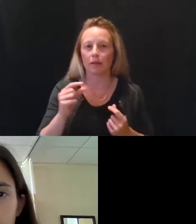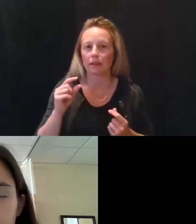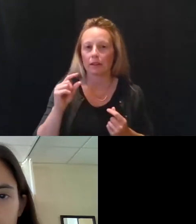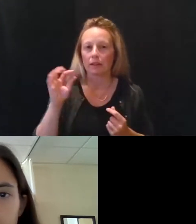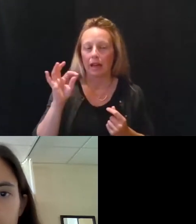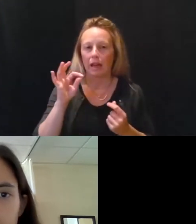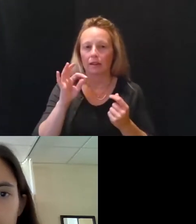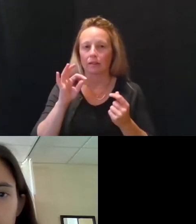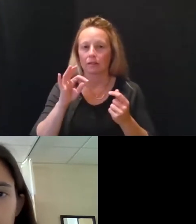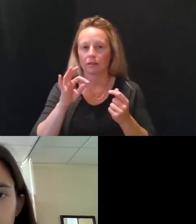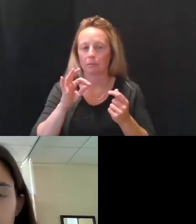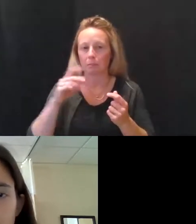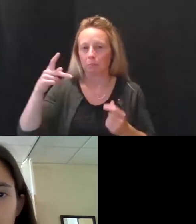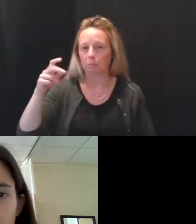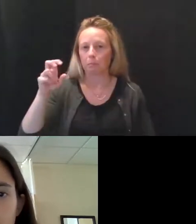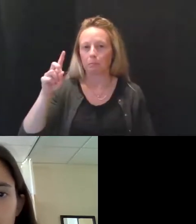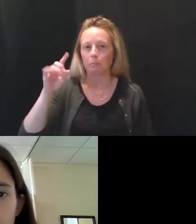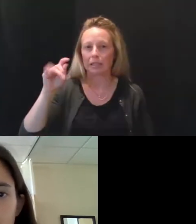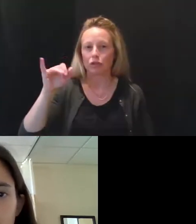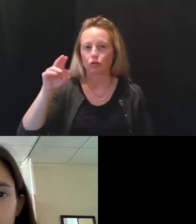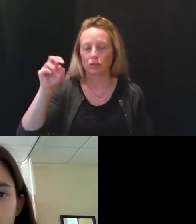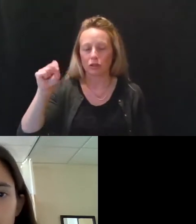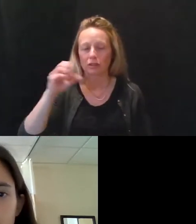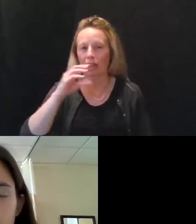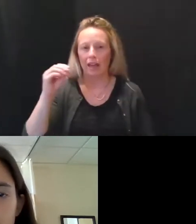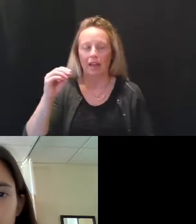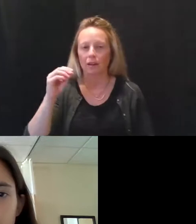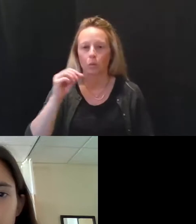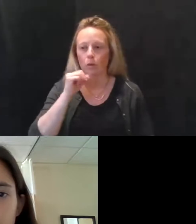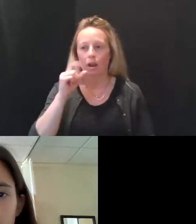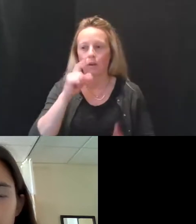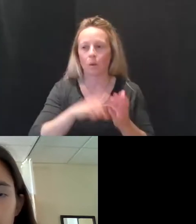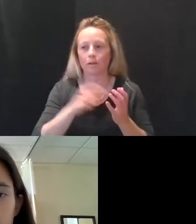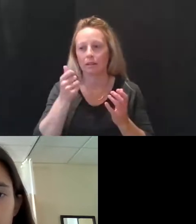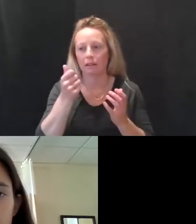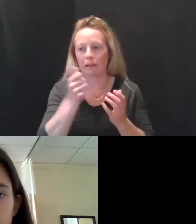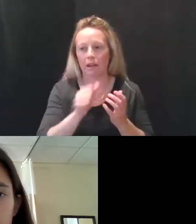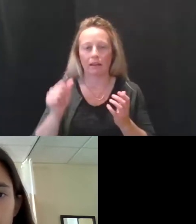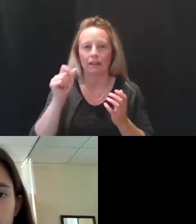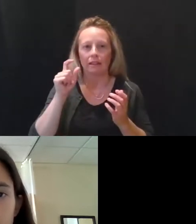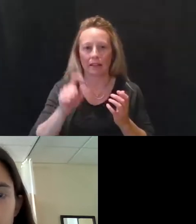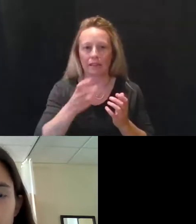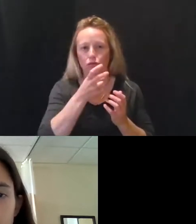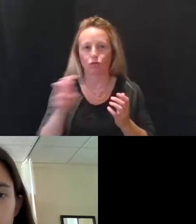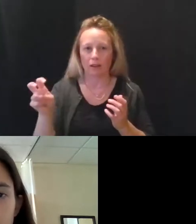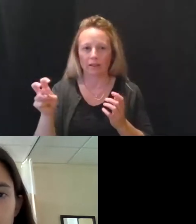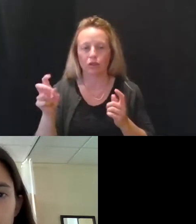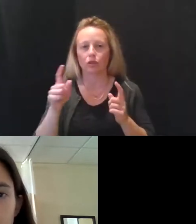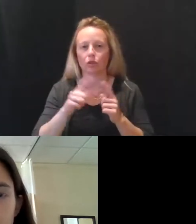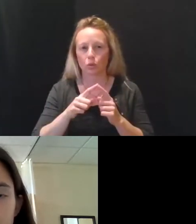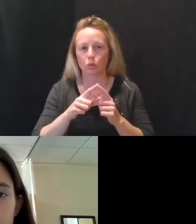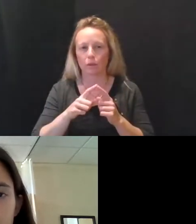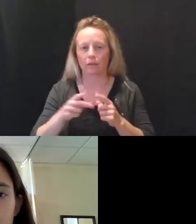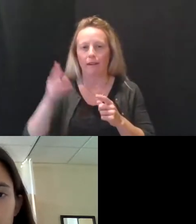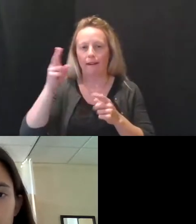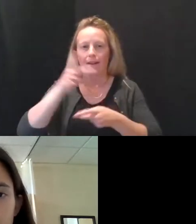seen any patient with any severe symptoms of COVID needing any hospitalization or transfer to the higher care centers. And we have